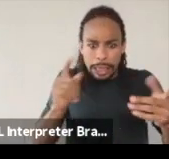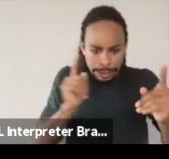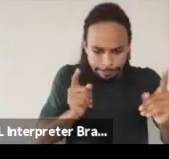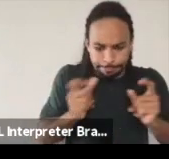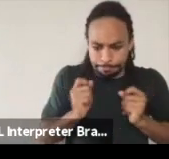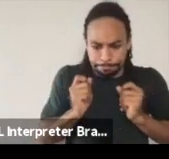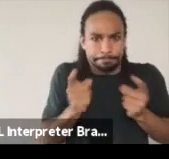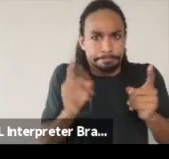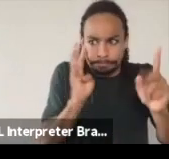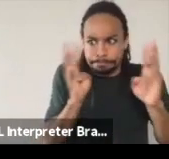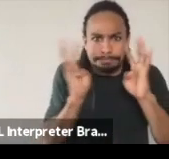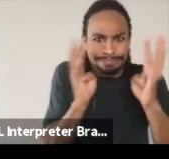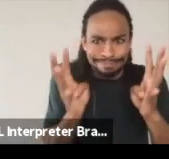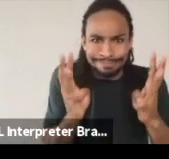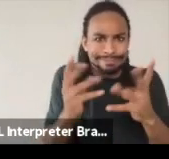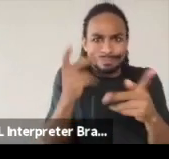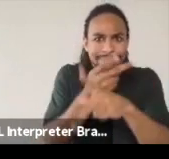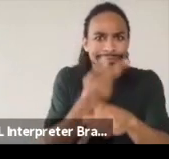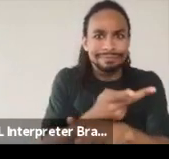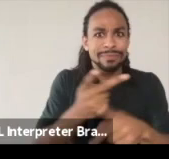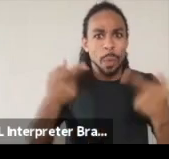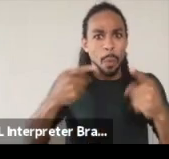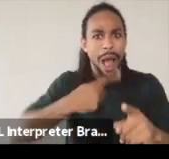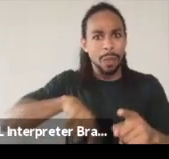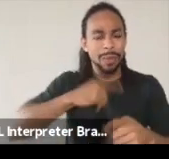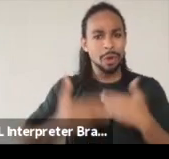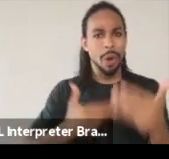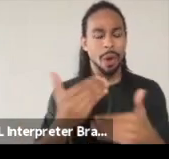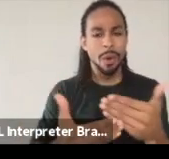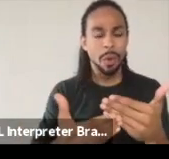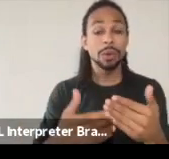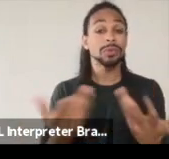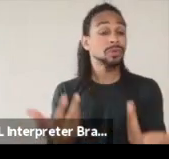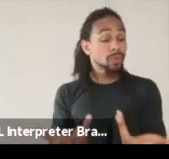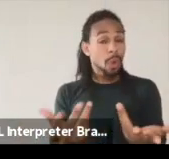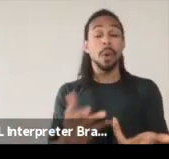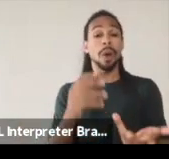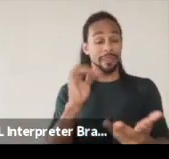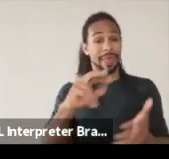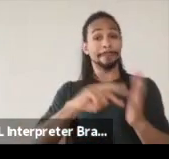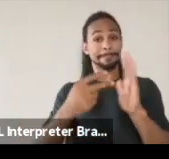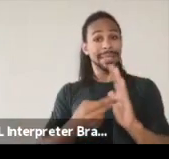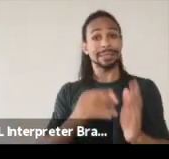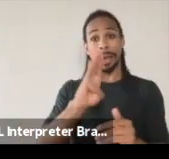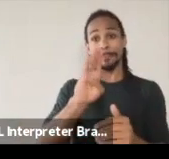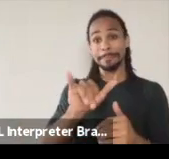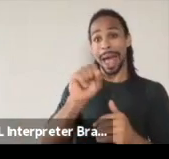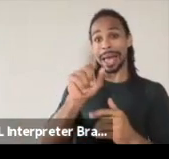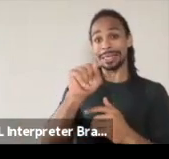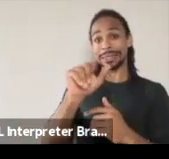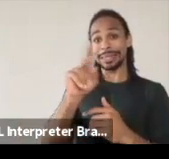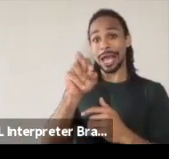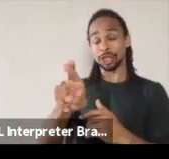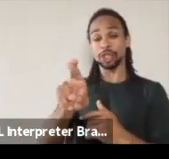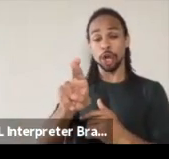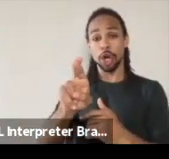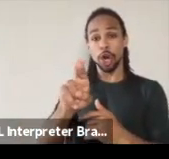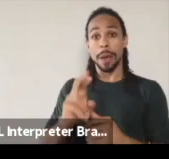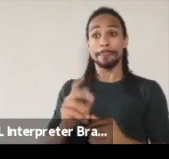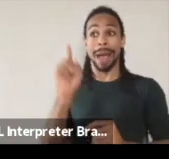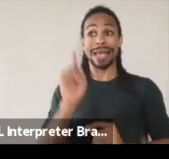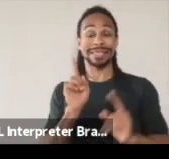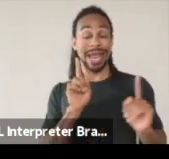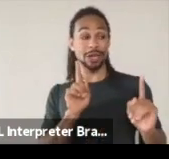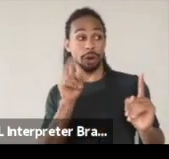One of the other ways that that looked was by engaging in bystander intervention. And so training